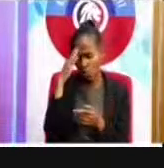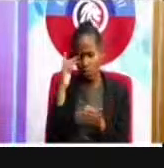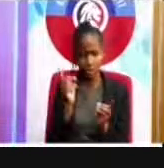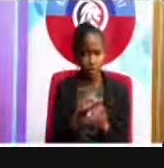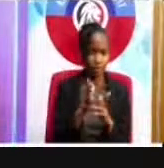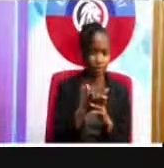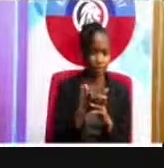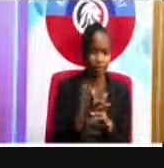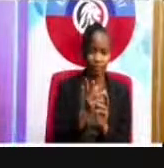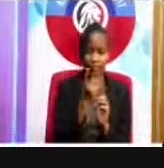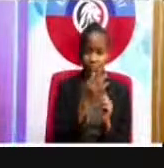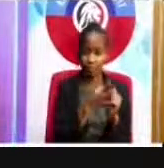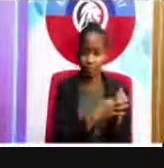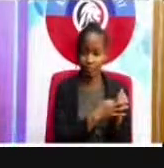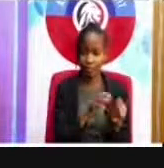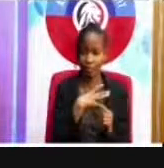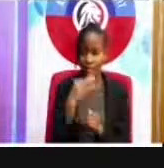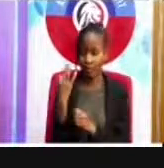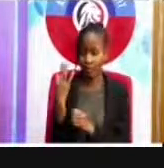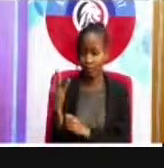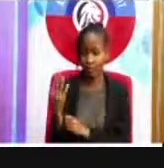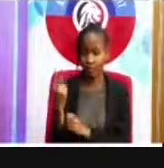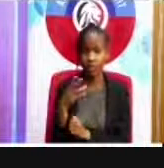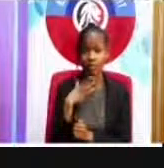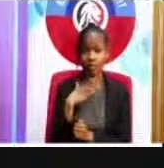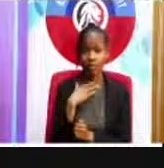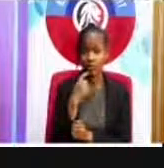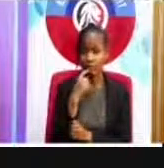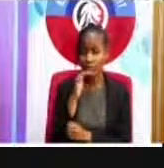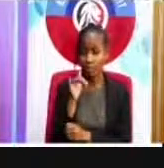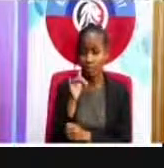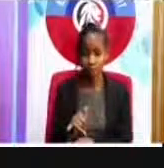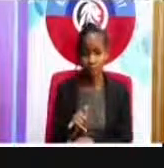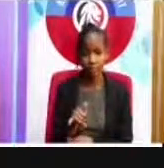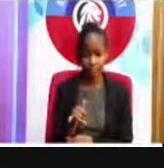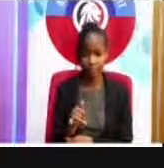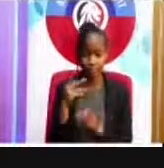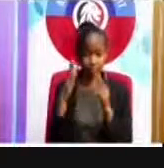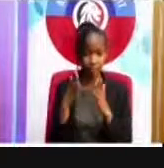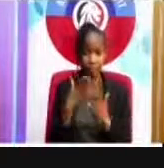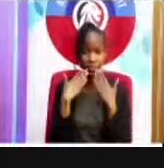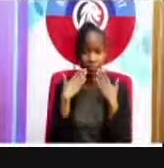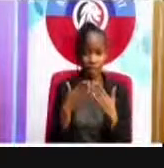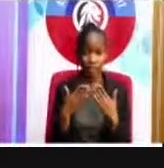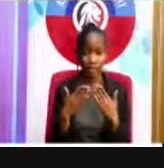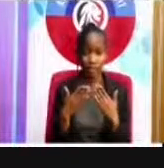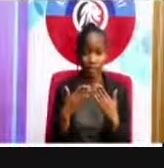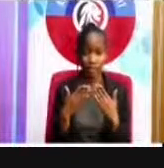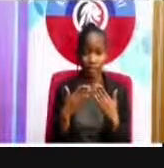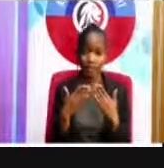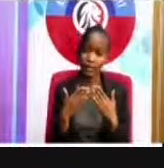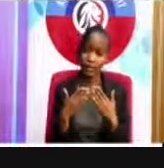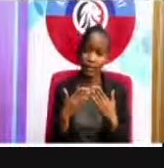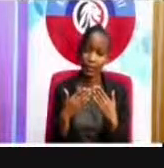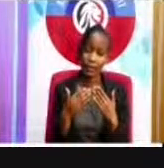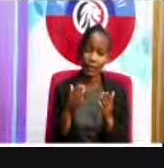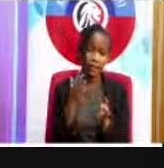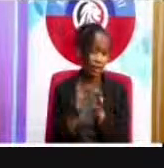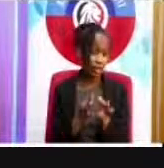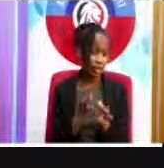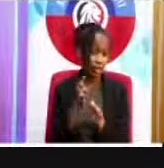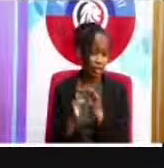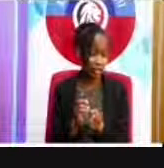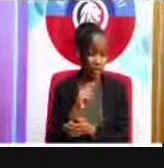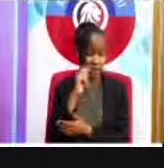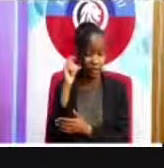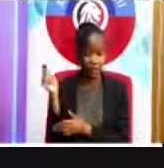your country. So I want to say to the questioner, and thank you for the indulgence, that whether Kenya charges that